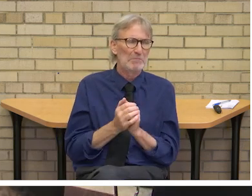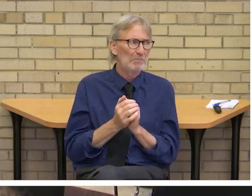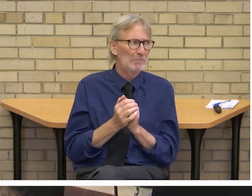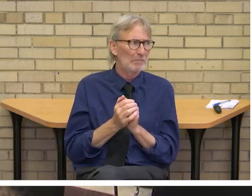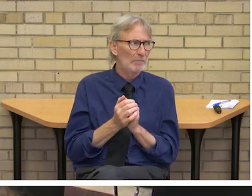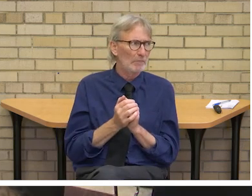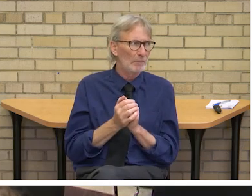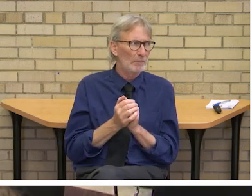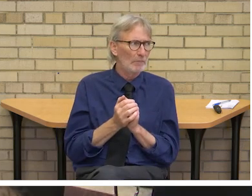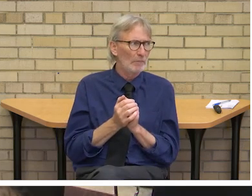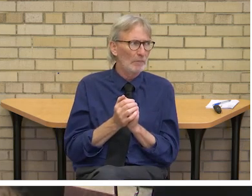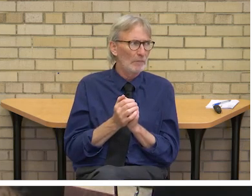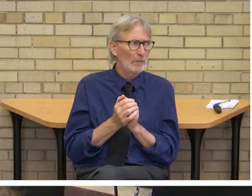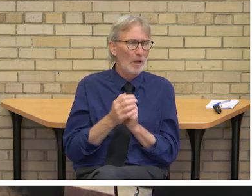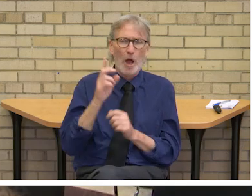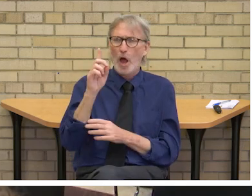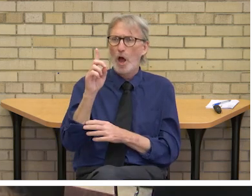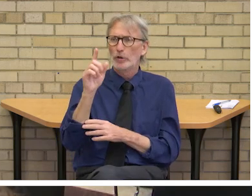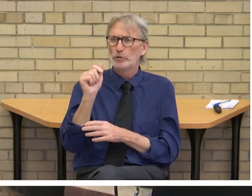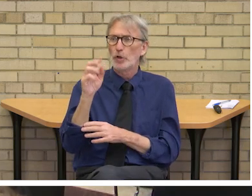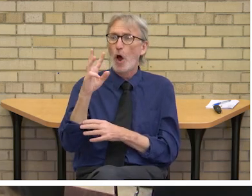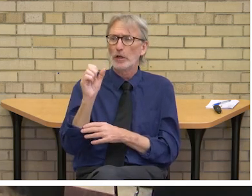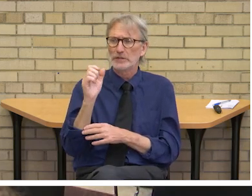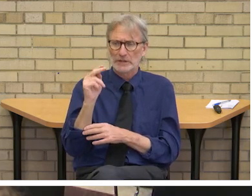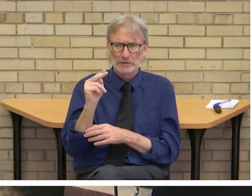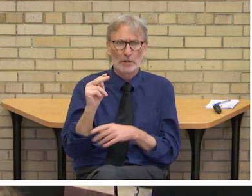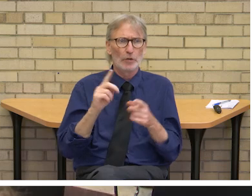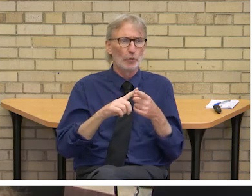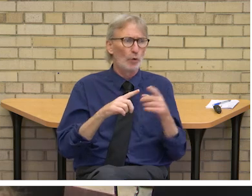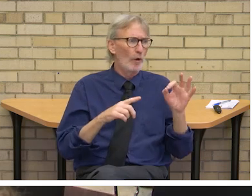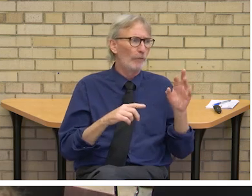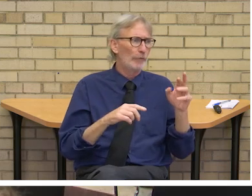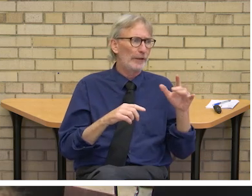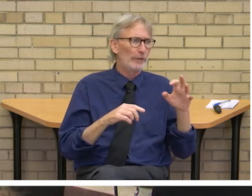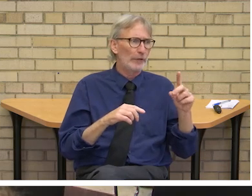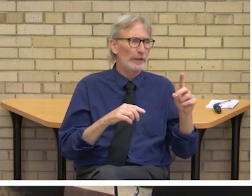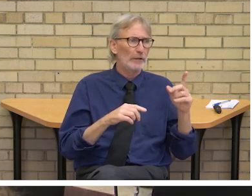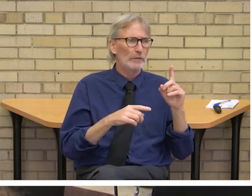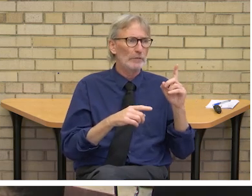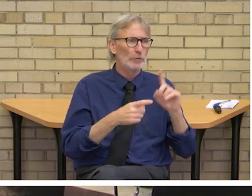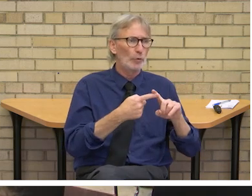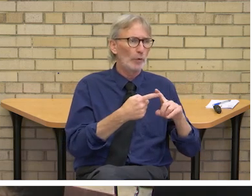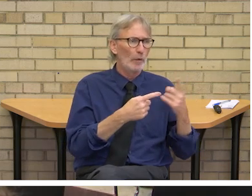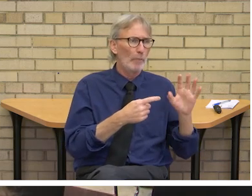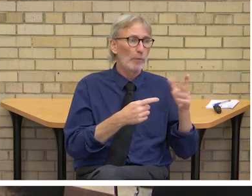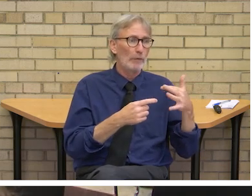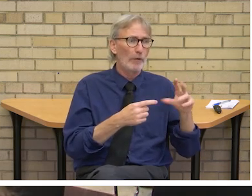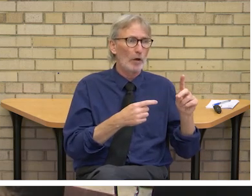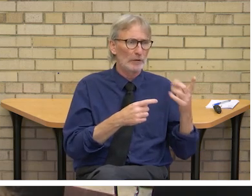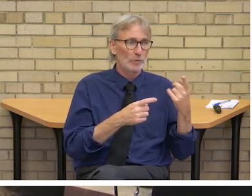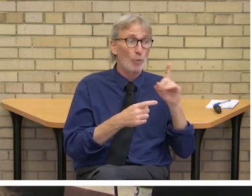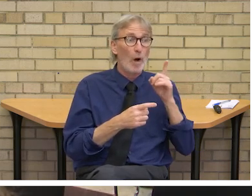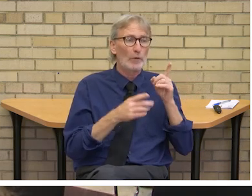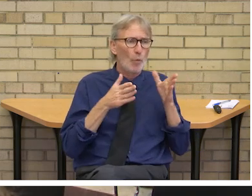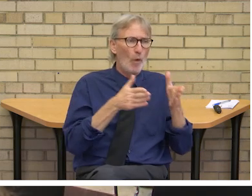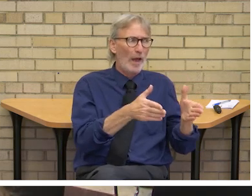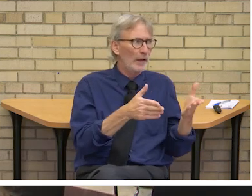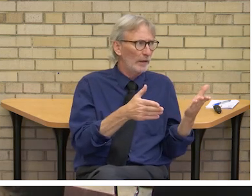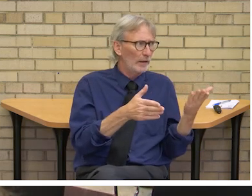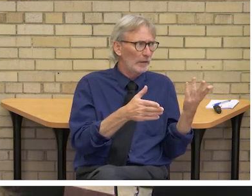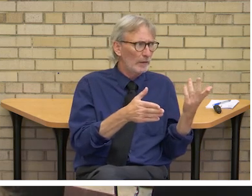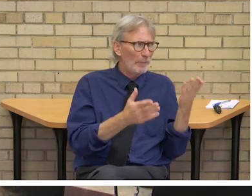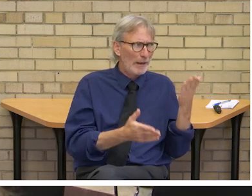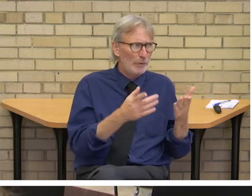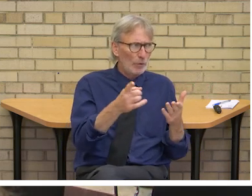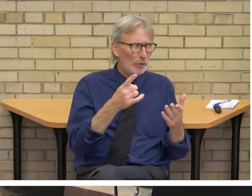me to share, which is Dawson Street from Fraser Street to the Boulevard is one way. She says it's time to really consider